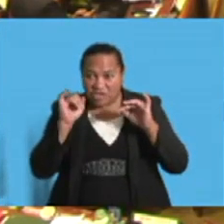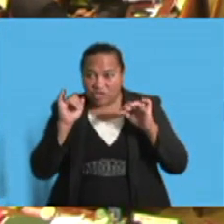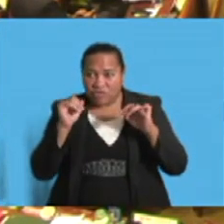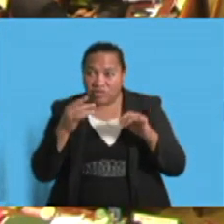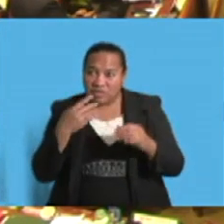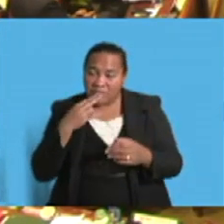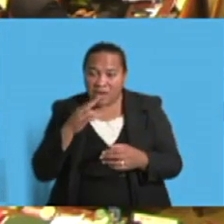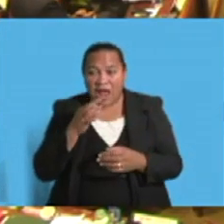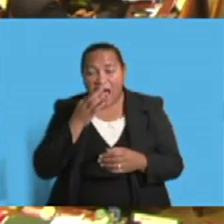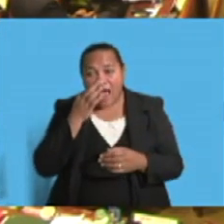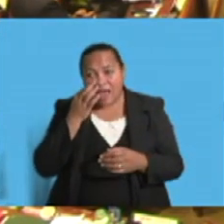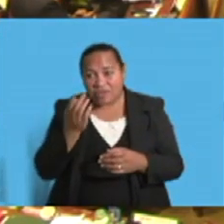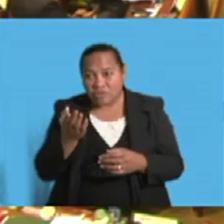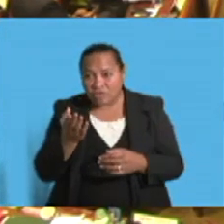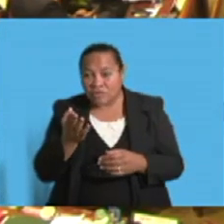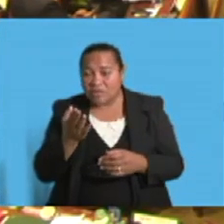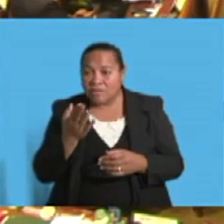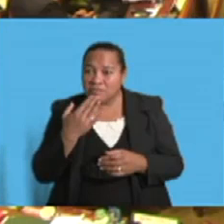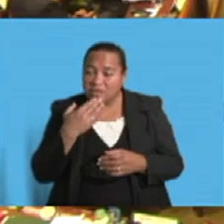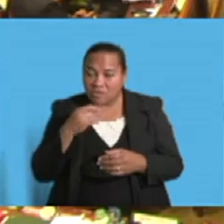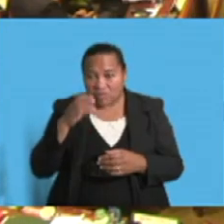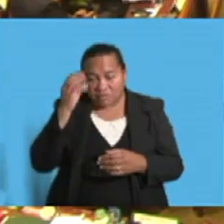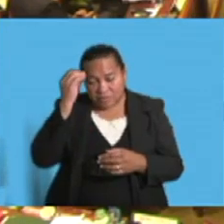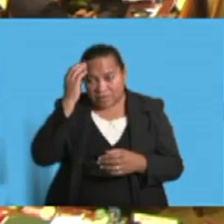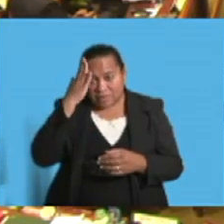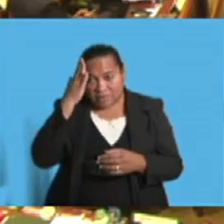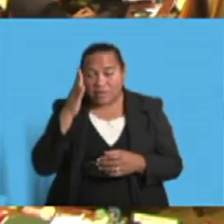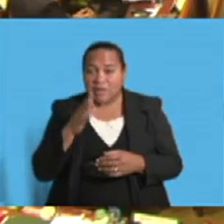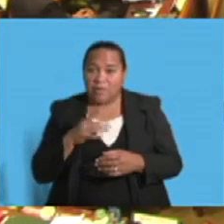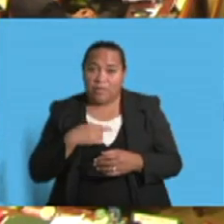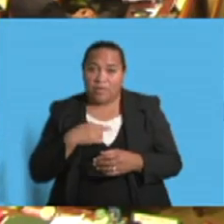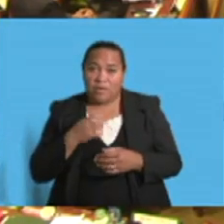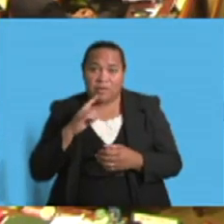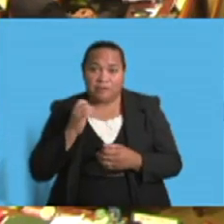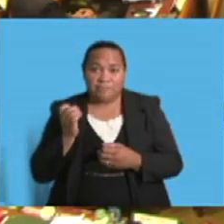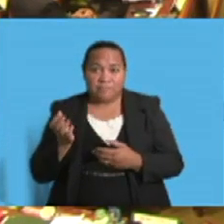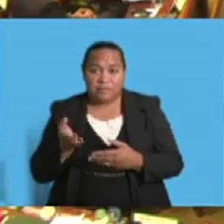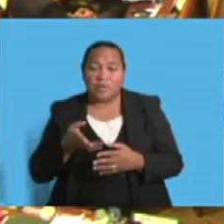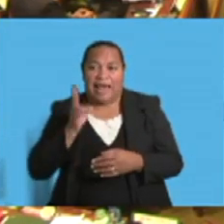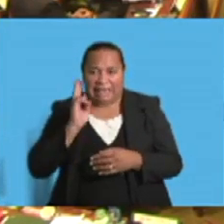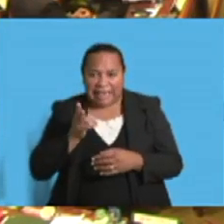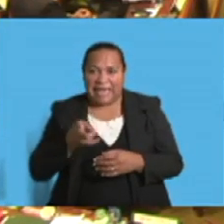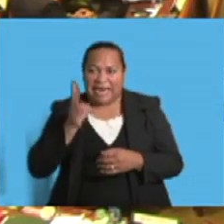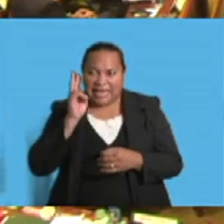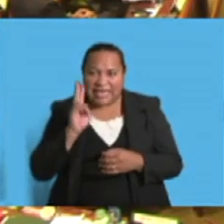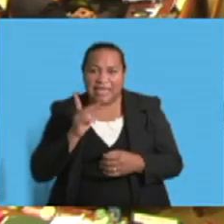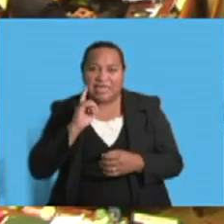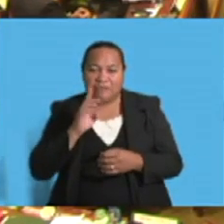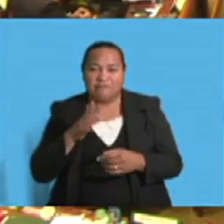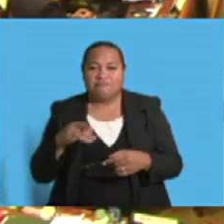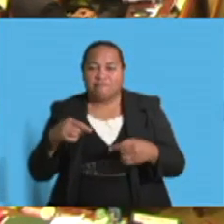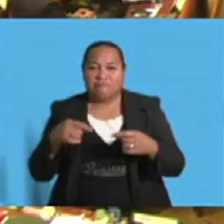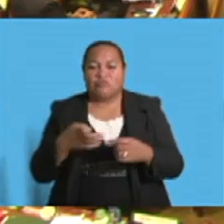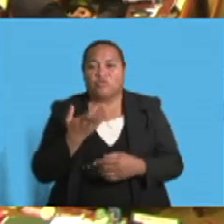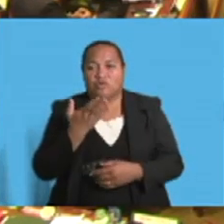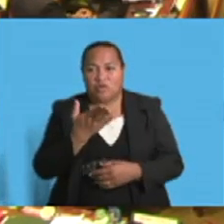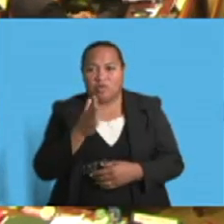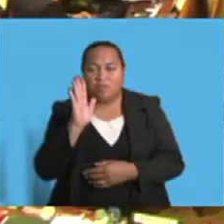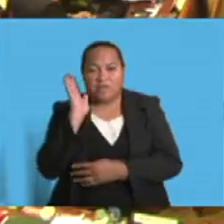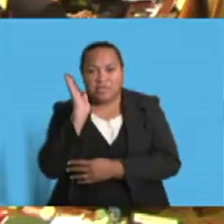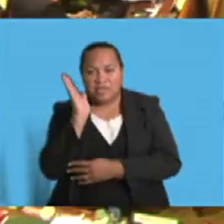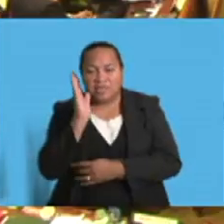to ask you to take that into consideration. Otherwise, this is going to be brought up over and over again in your presentation.